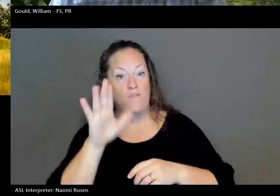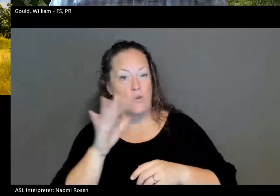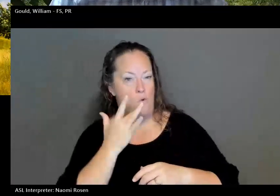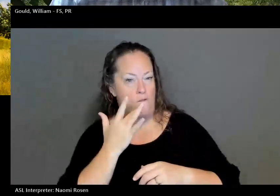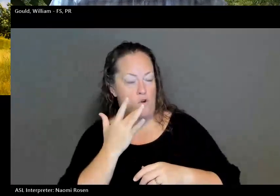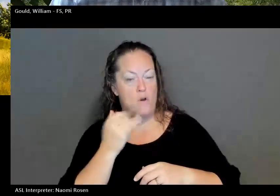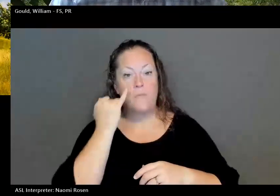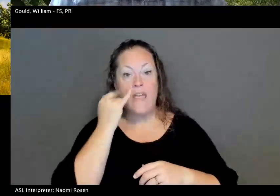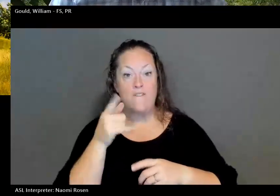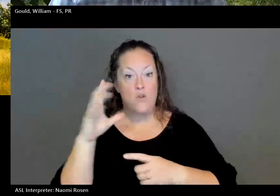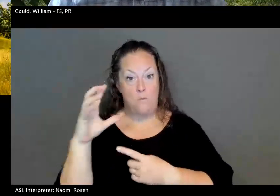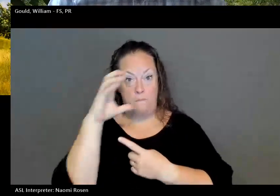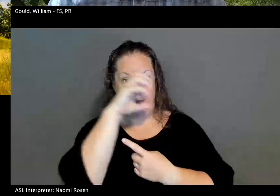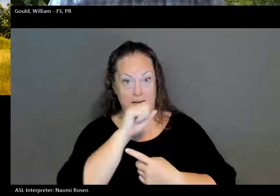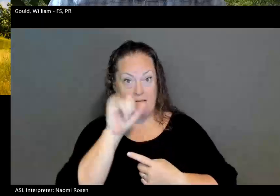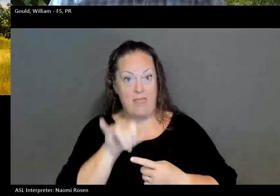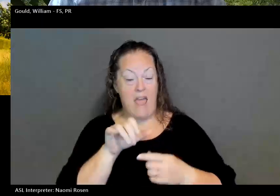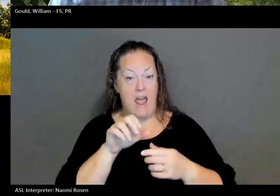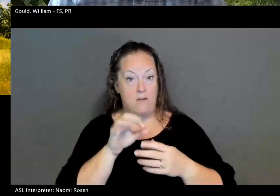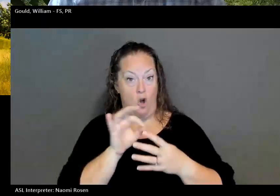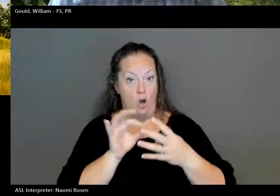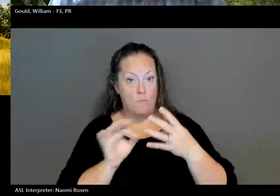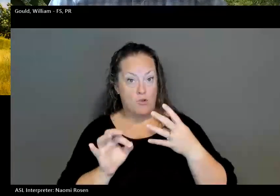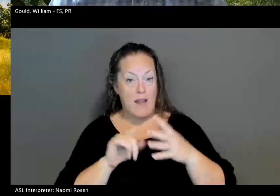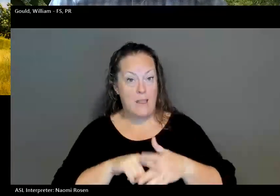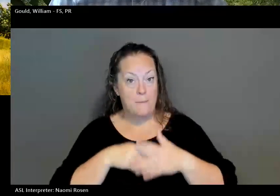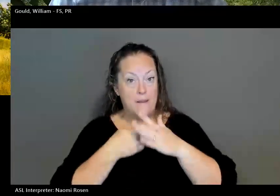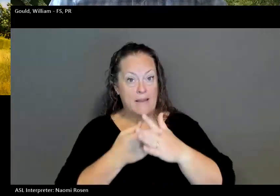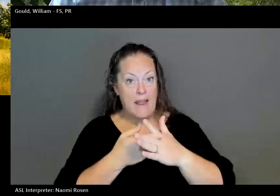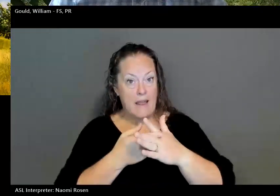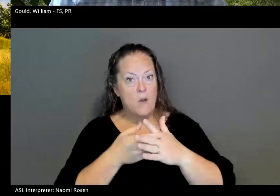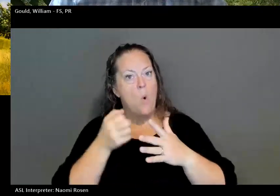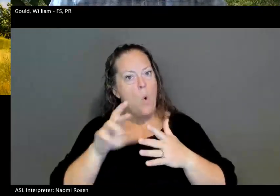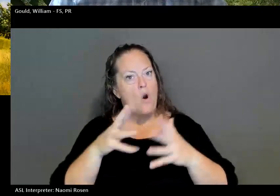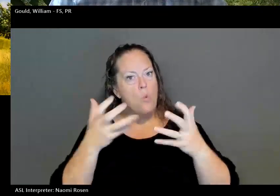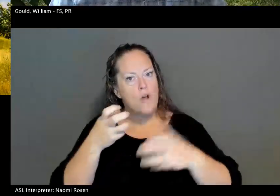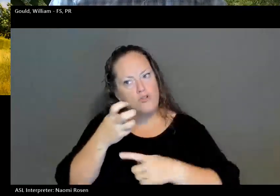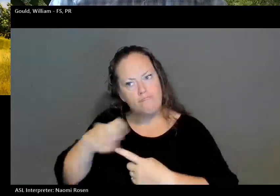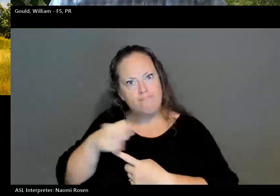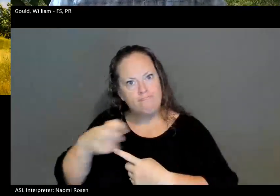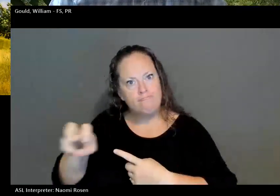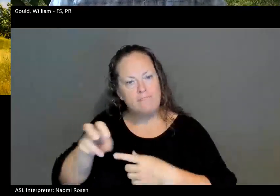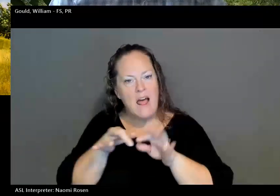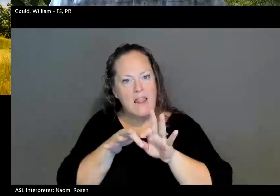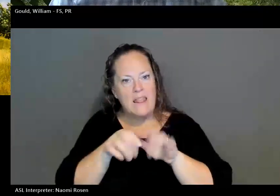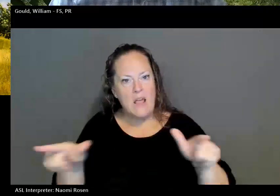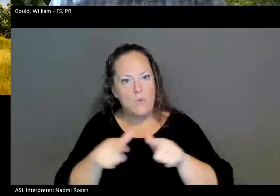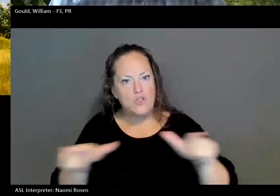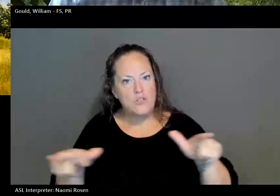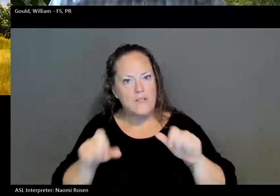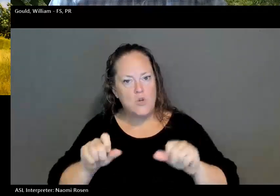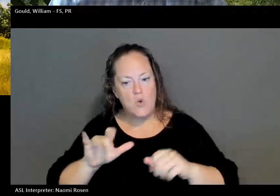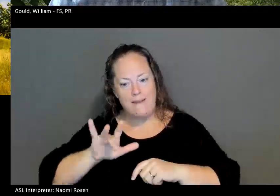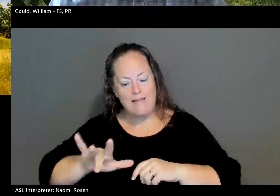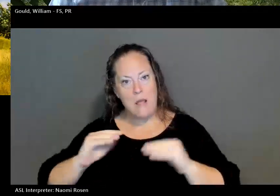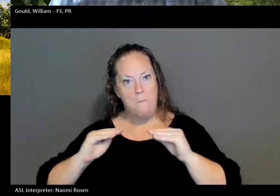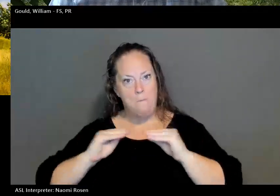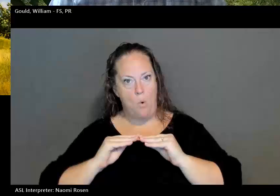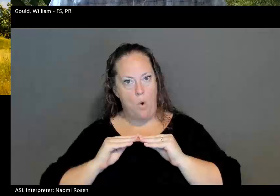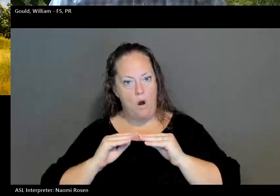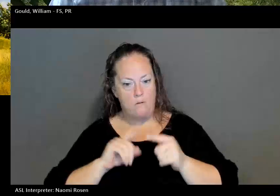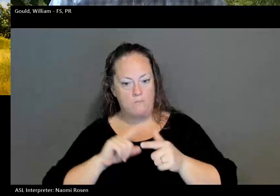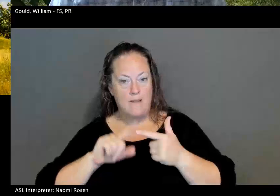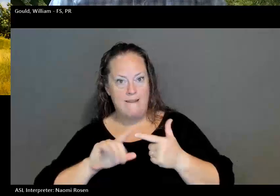beginning or want to change languages later, choose More, and then Language and Speech, and then Interpretation